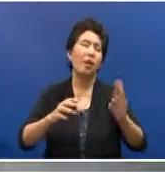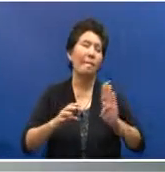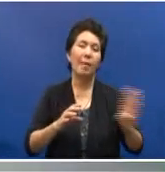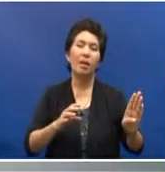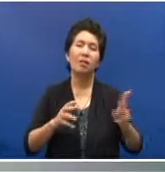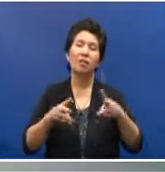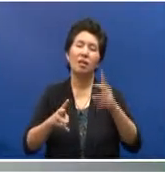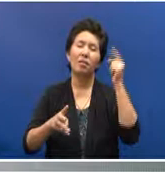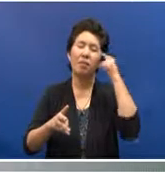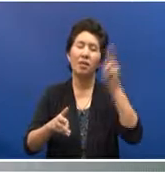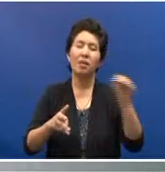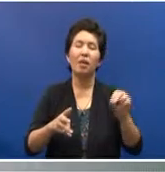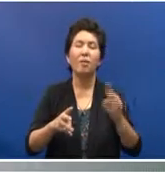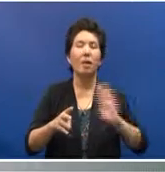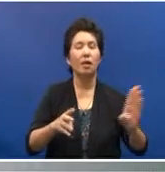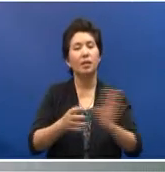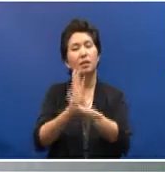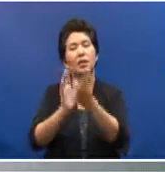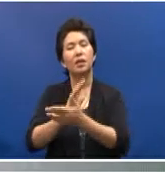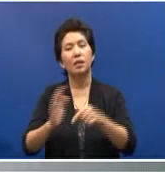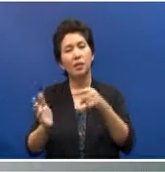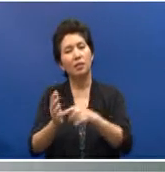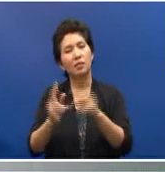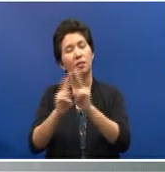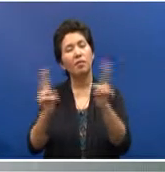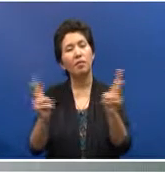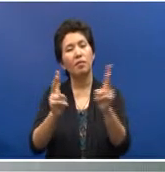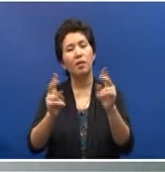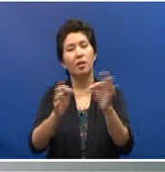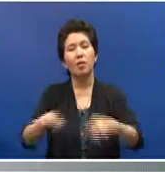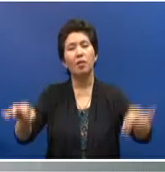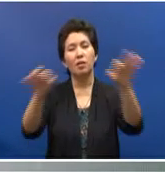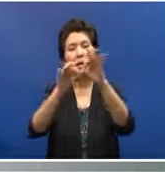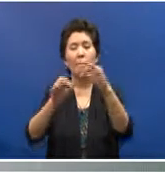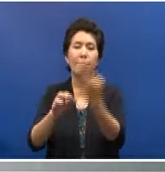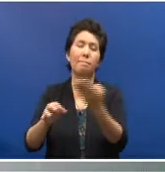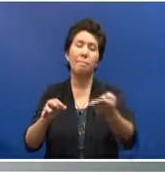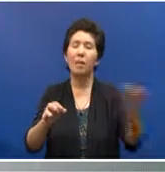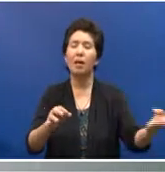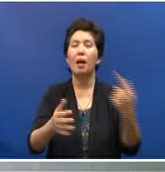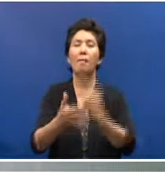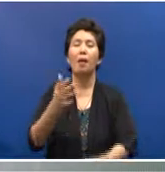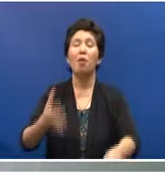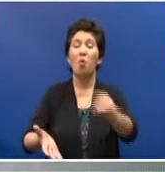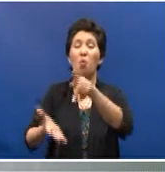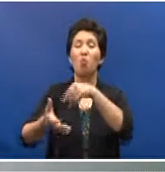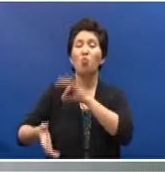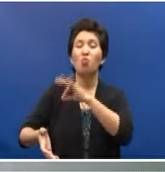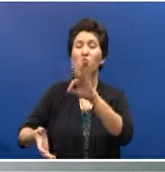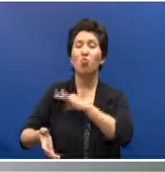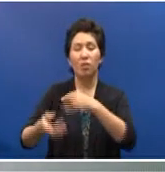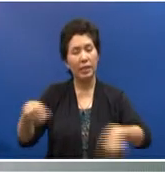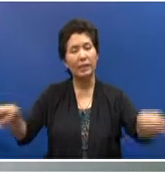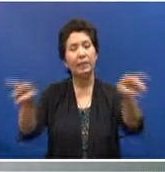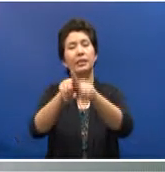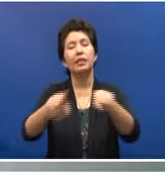philosophy, which places great importance on material profit. And at the same